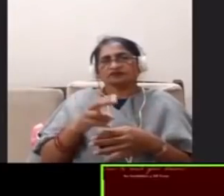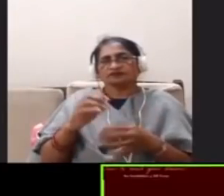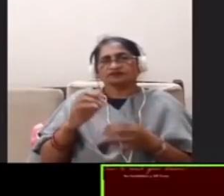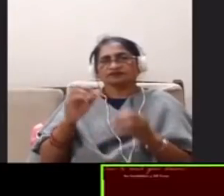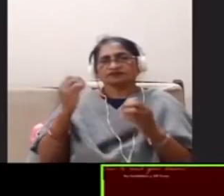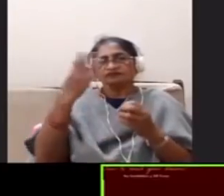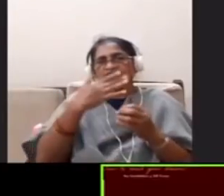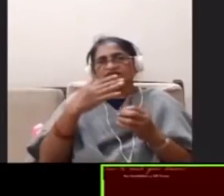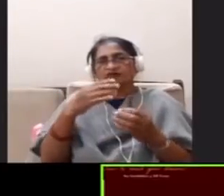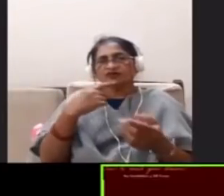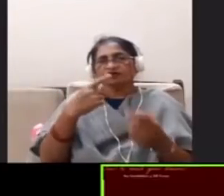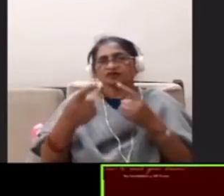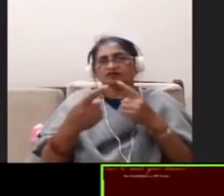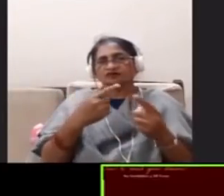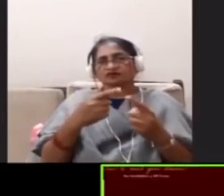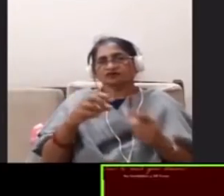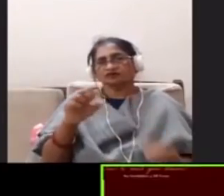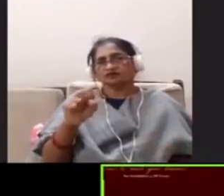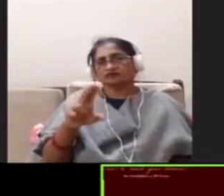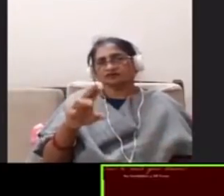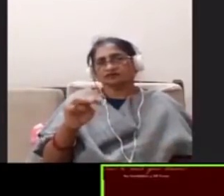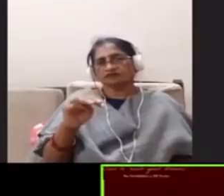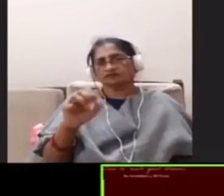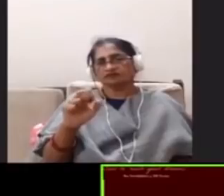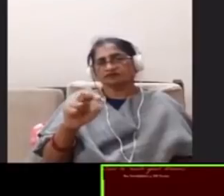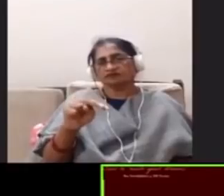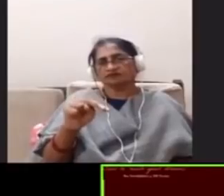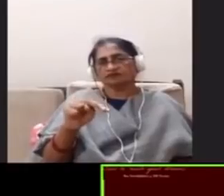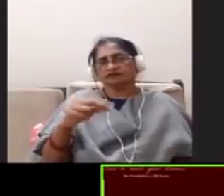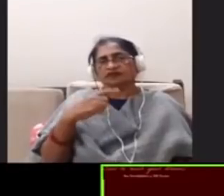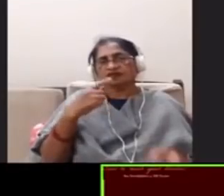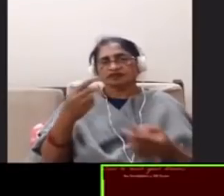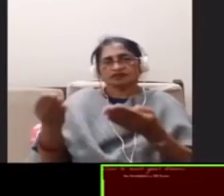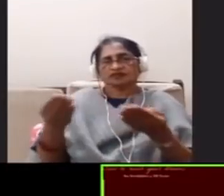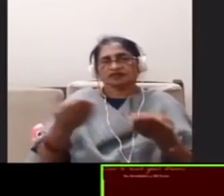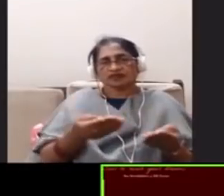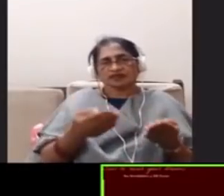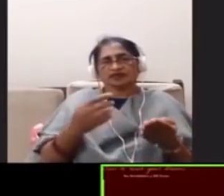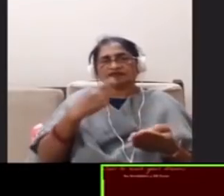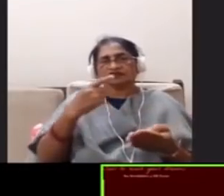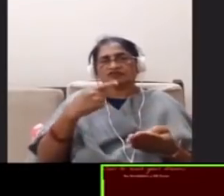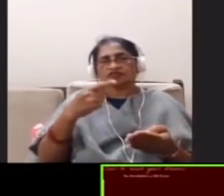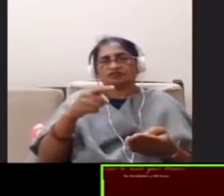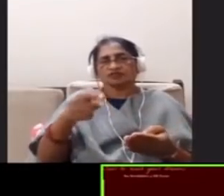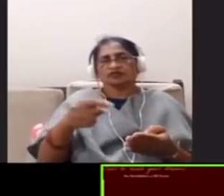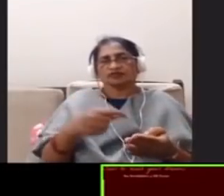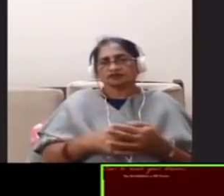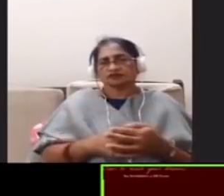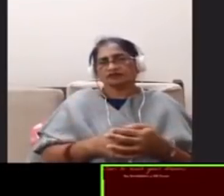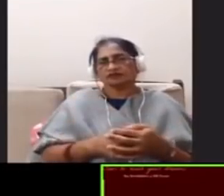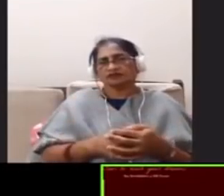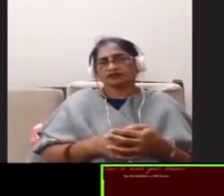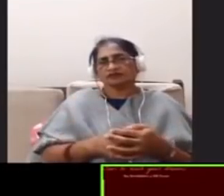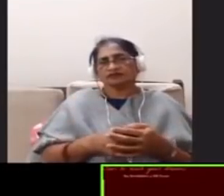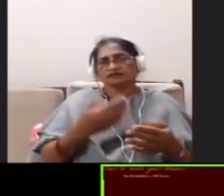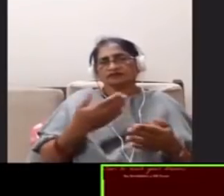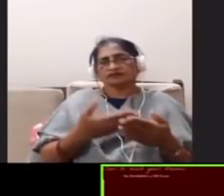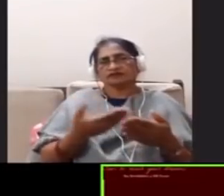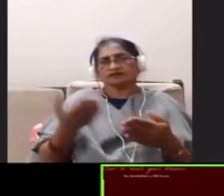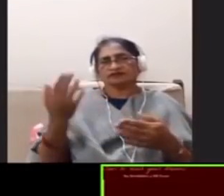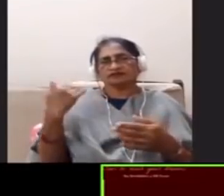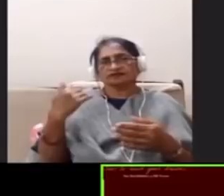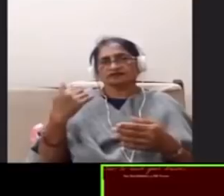And thank you, Sumanji, for conveying the message to us. And maybe you would like to stay back and enjoy the artist